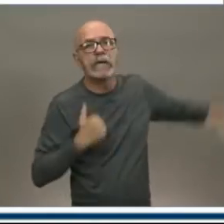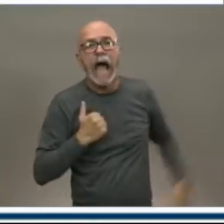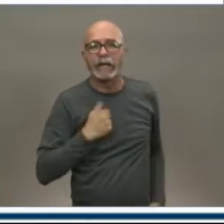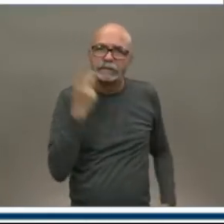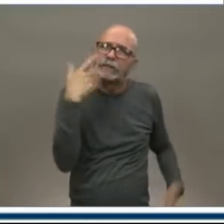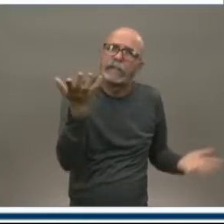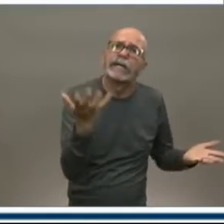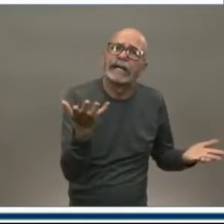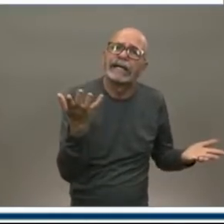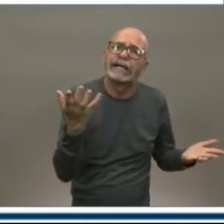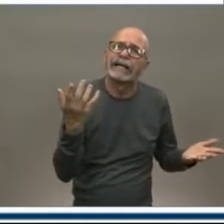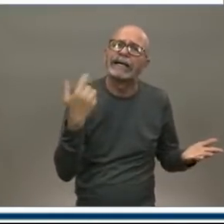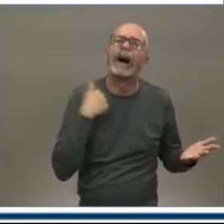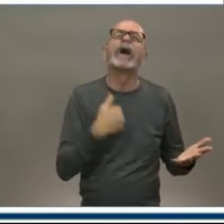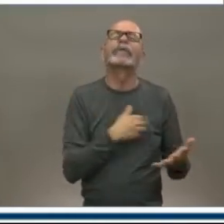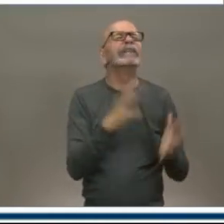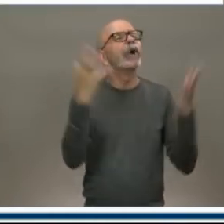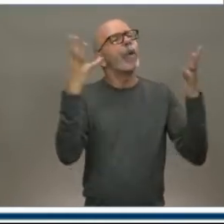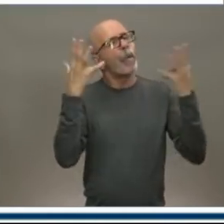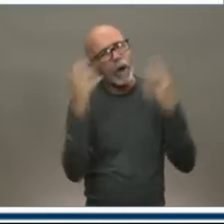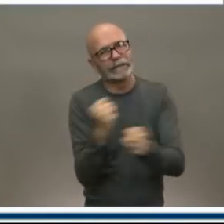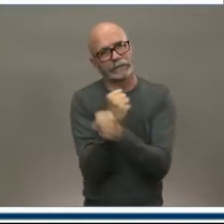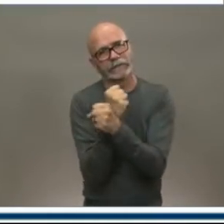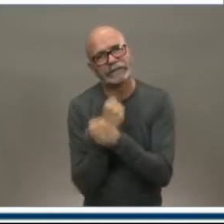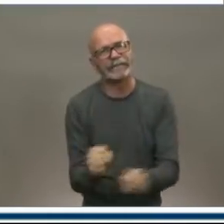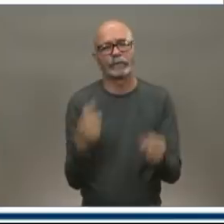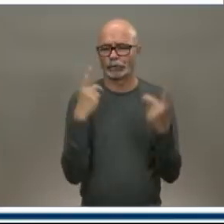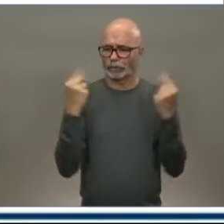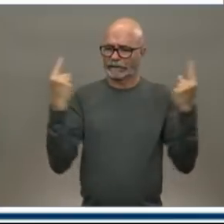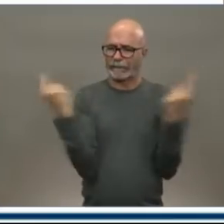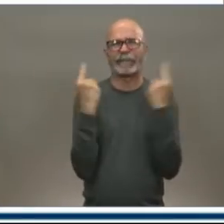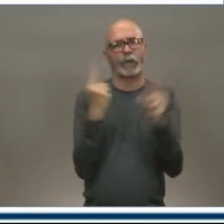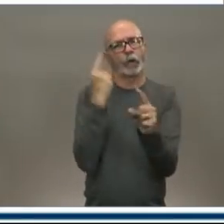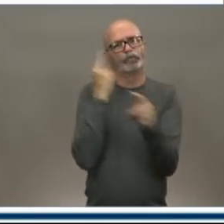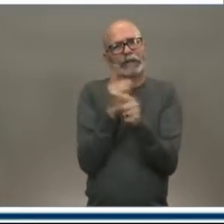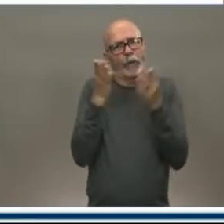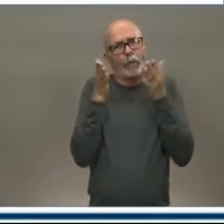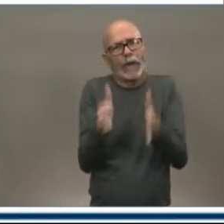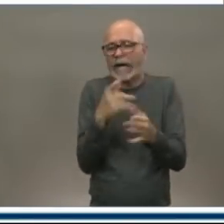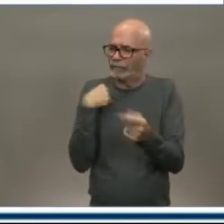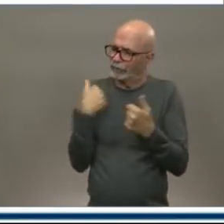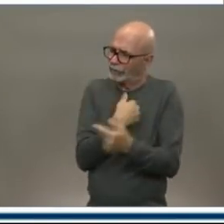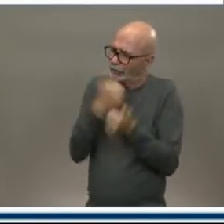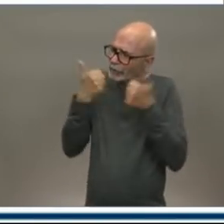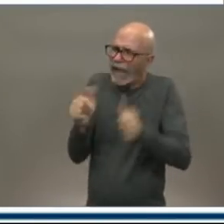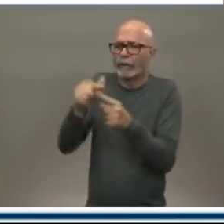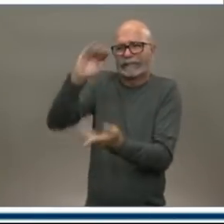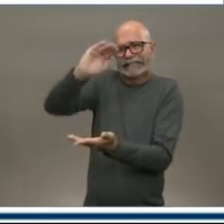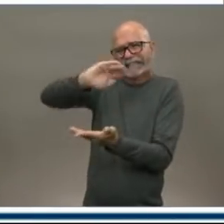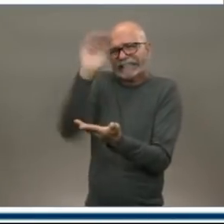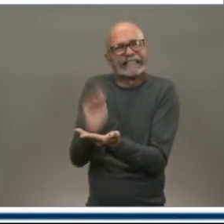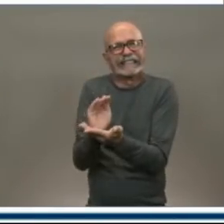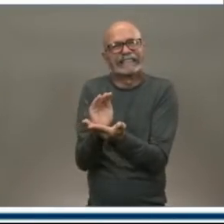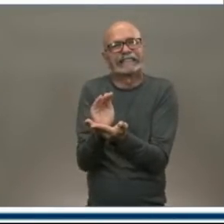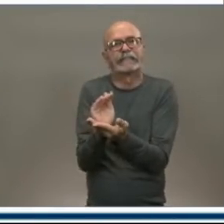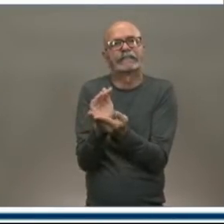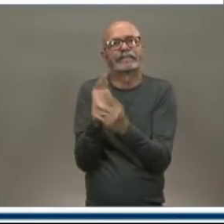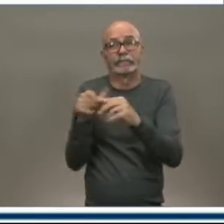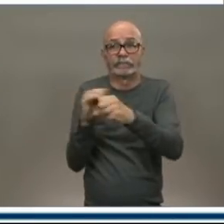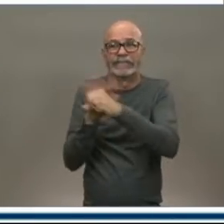ourselves safe is by all doing what we need to do to minimize the chance for COVID to gain a strong foothold. I can't say that too